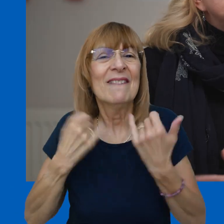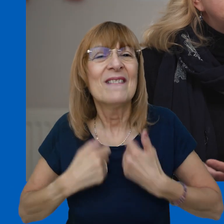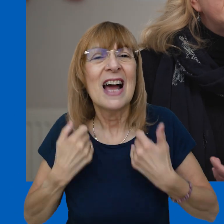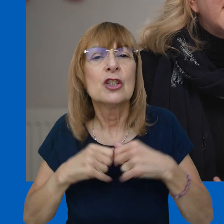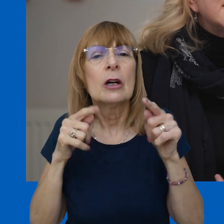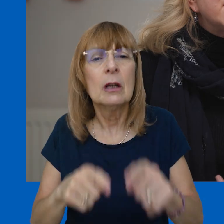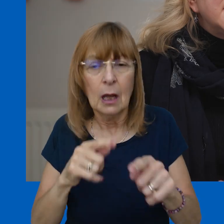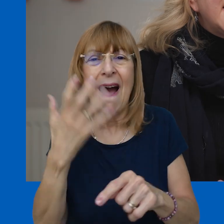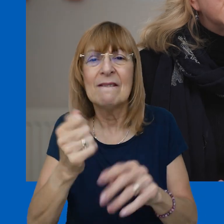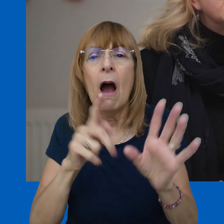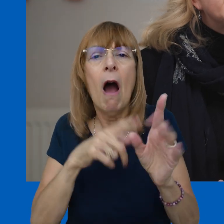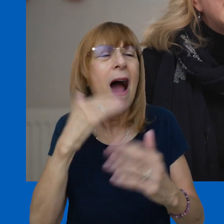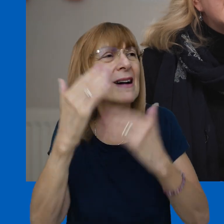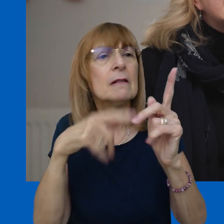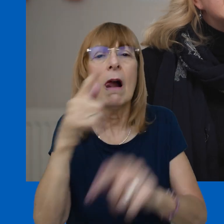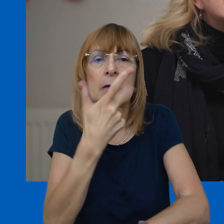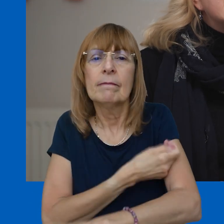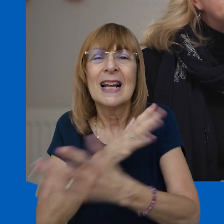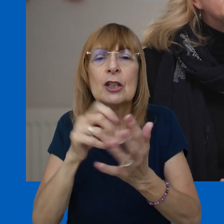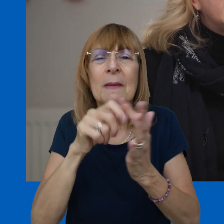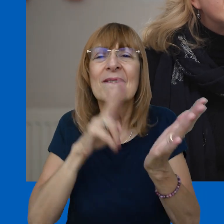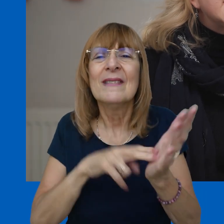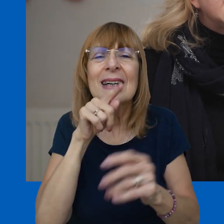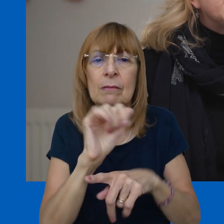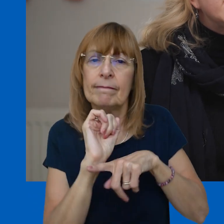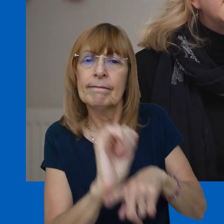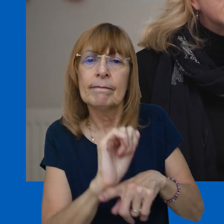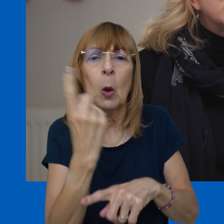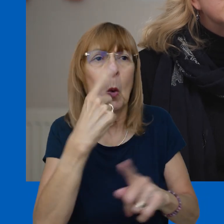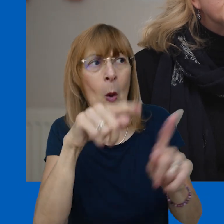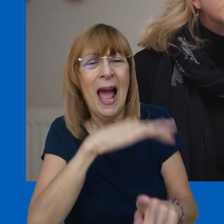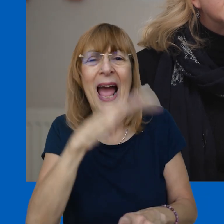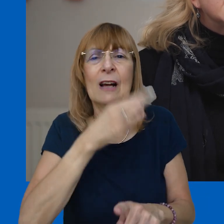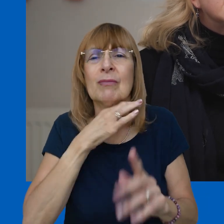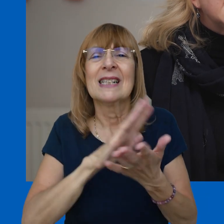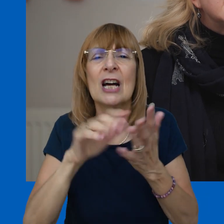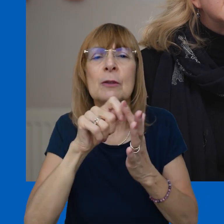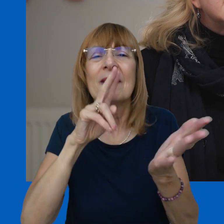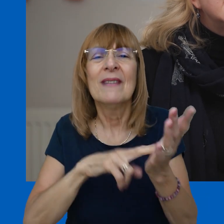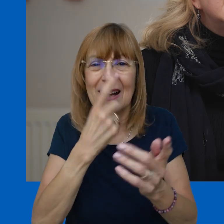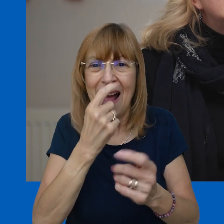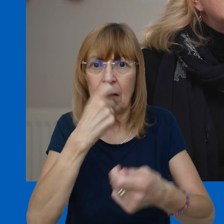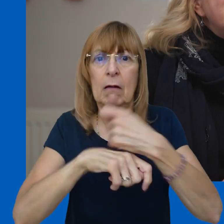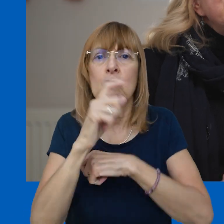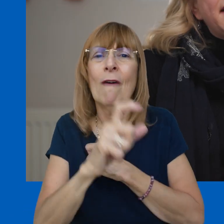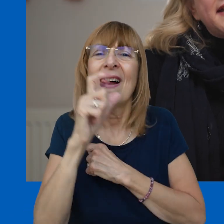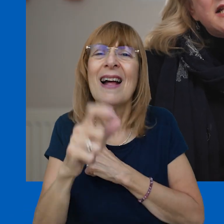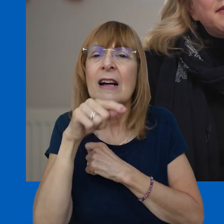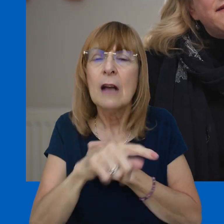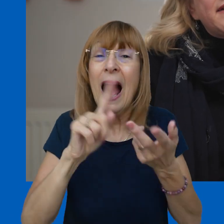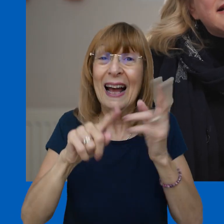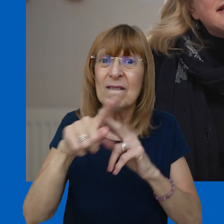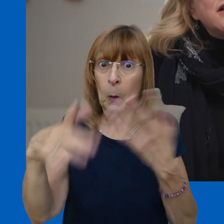The HPV vaccine for young adults protects against the types of high-risk HPV that can cause most cervical cancers. If you've had